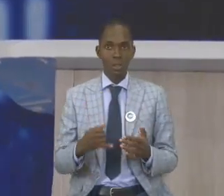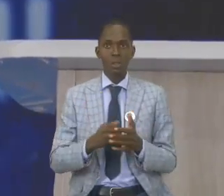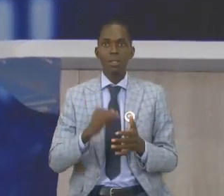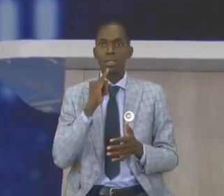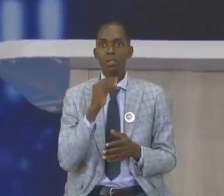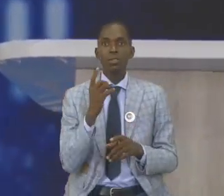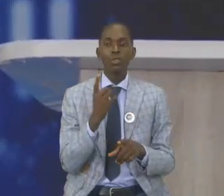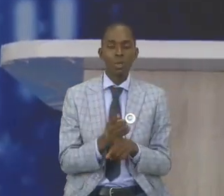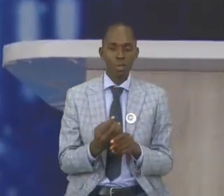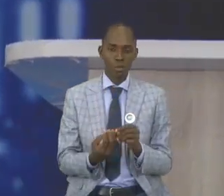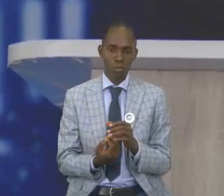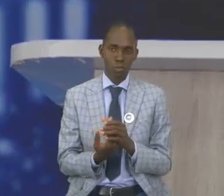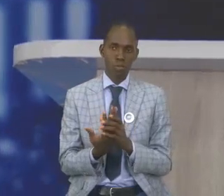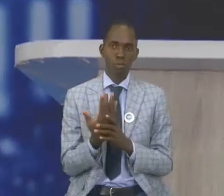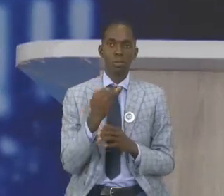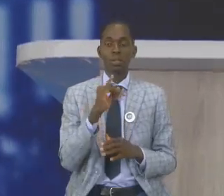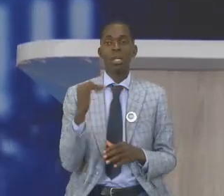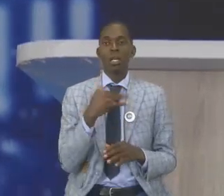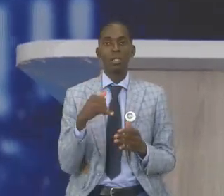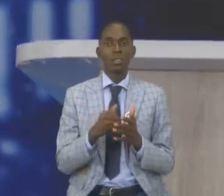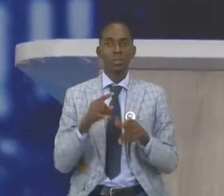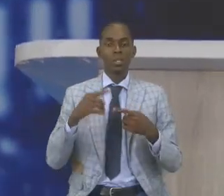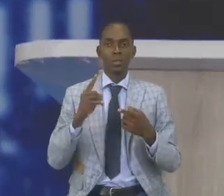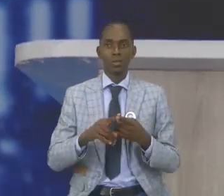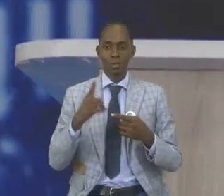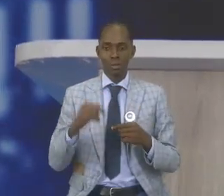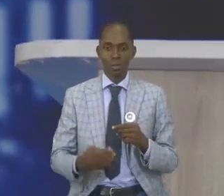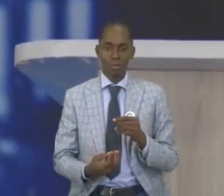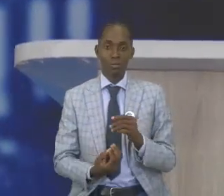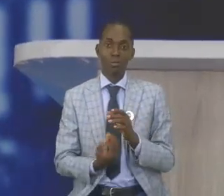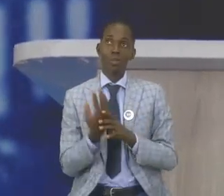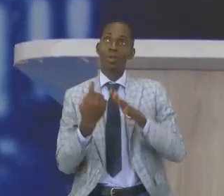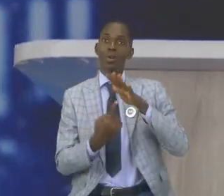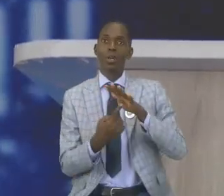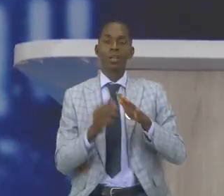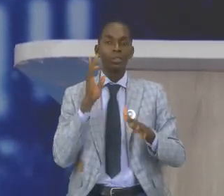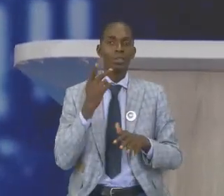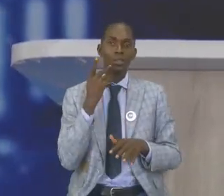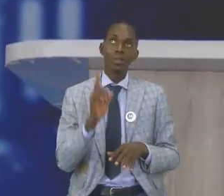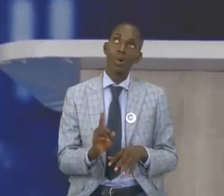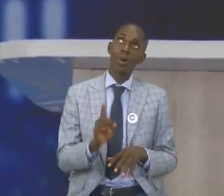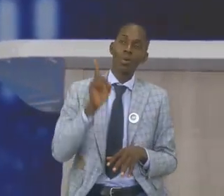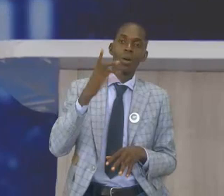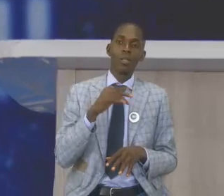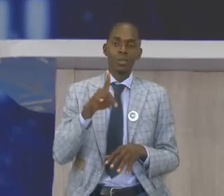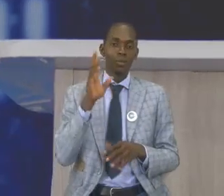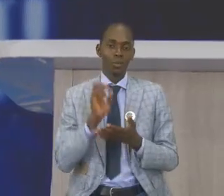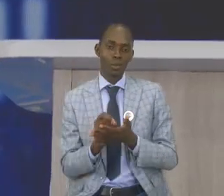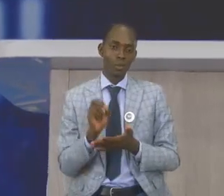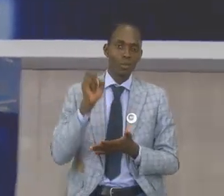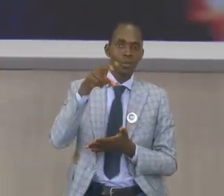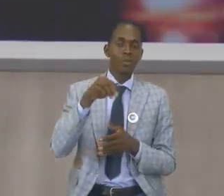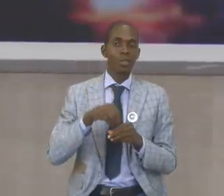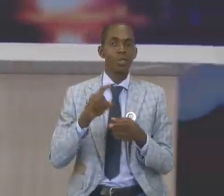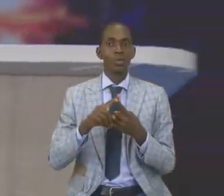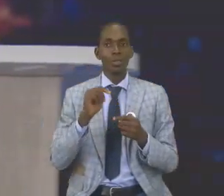springboard, and you get on the spring, and then I see you up and down, and then you dive into the